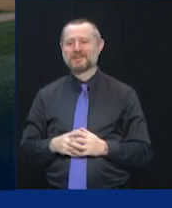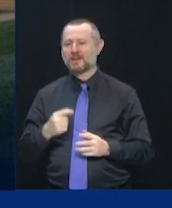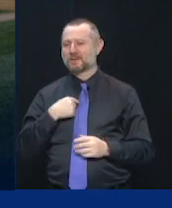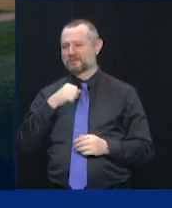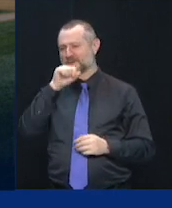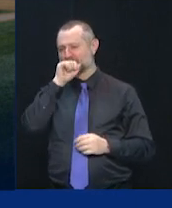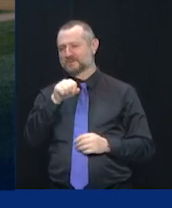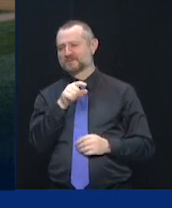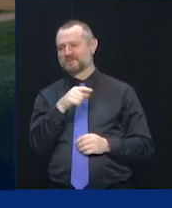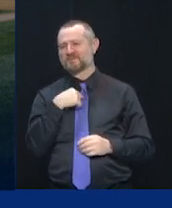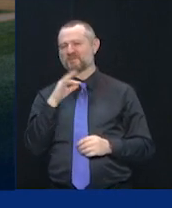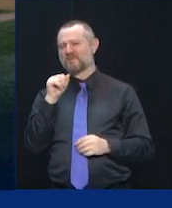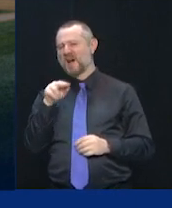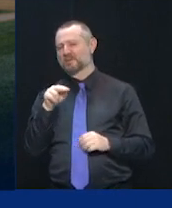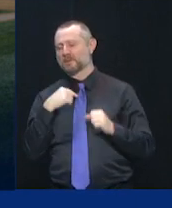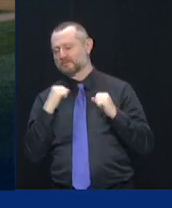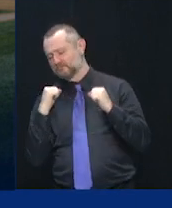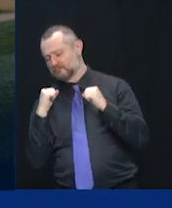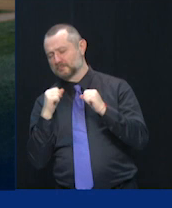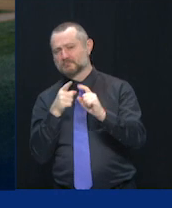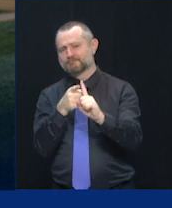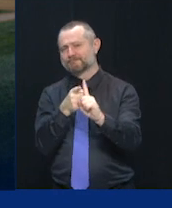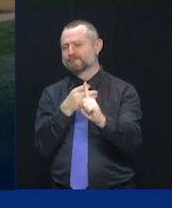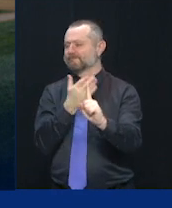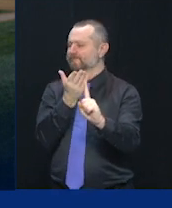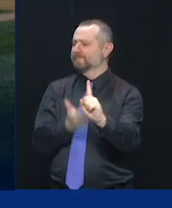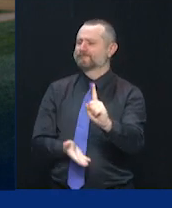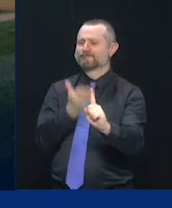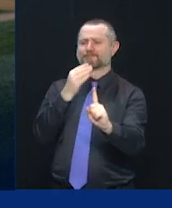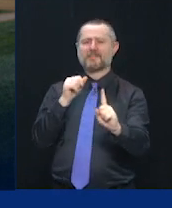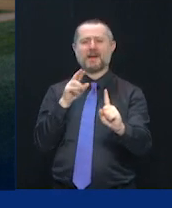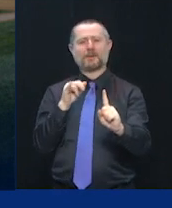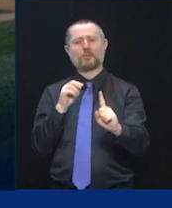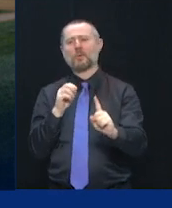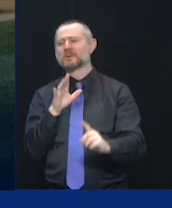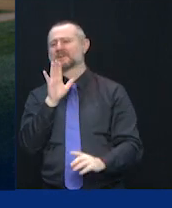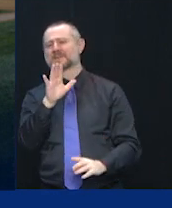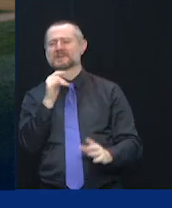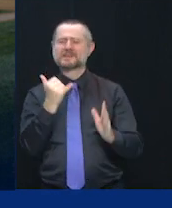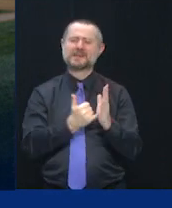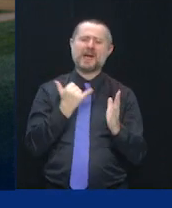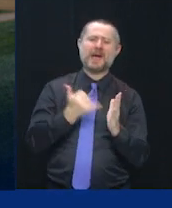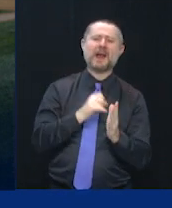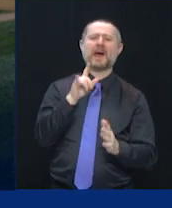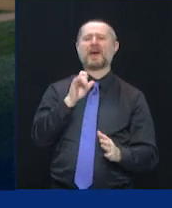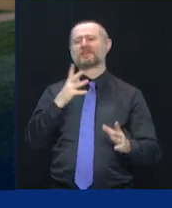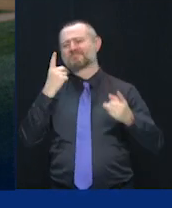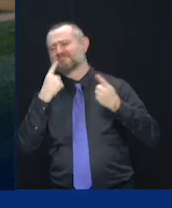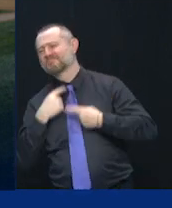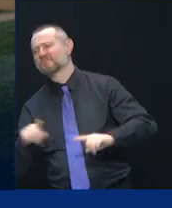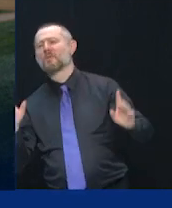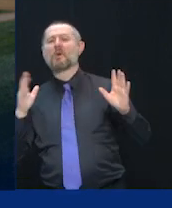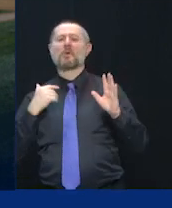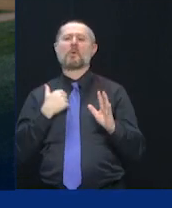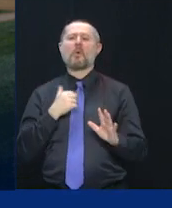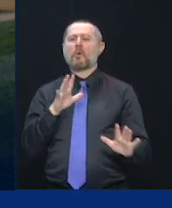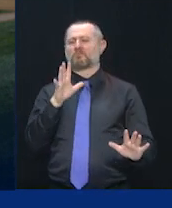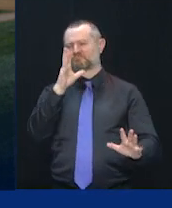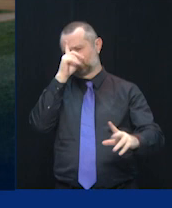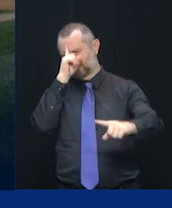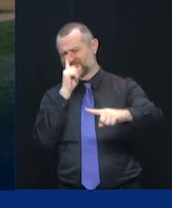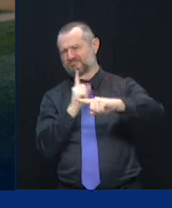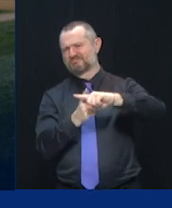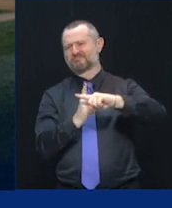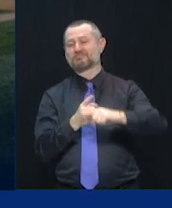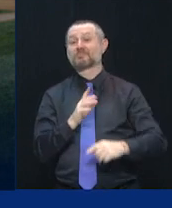of Mariano Rivera and his style, his accomplishment, his performance, and his spirit, and his smile.